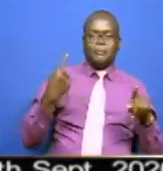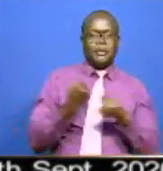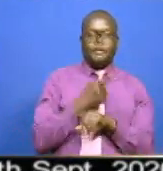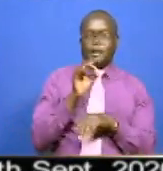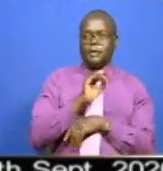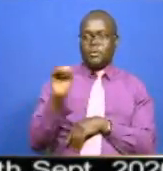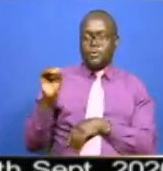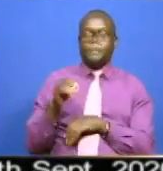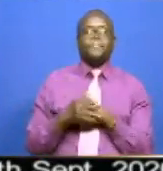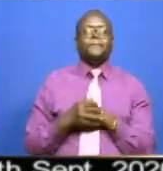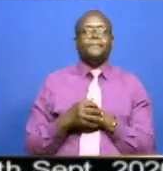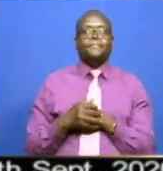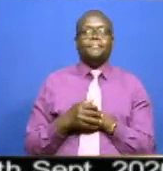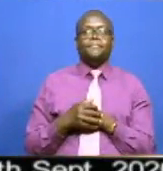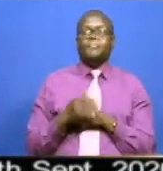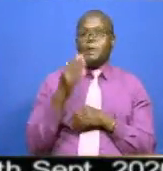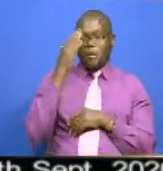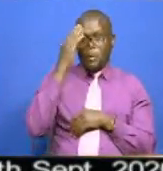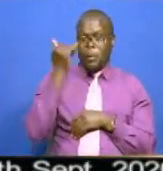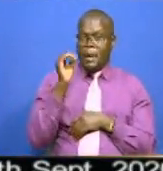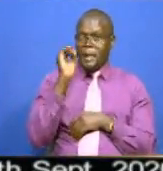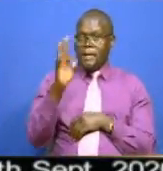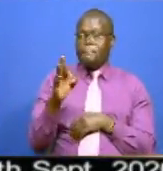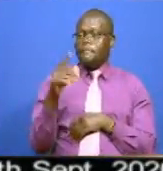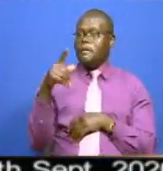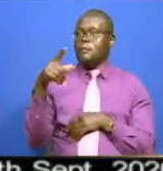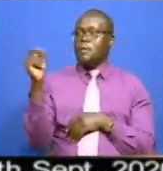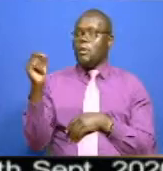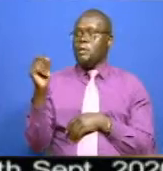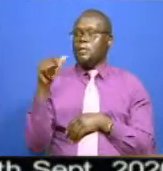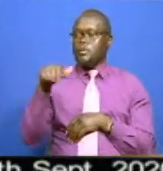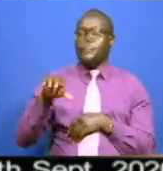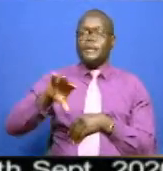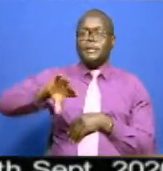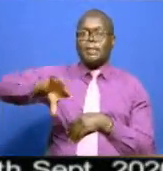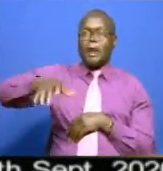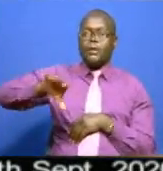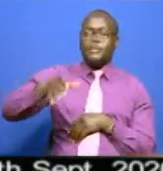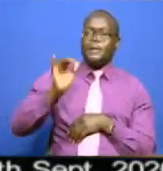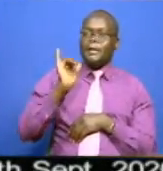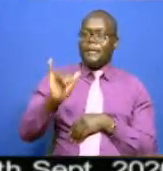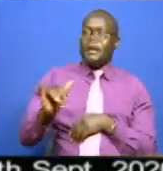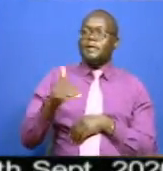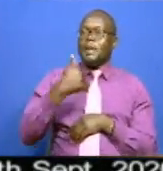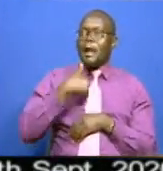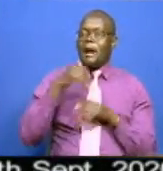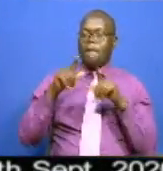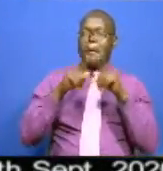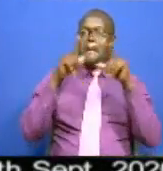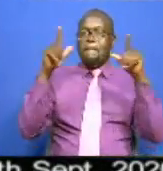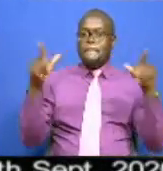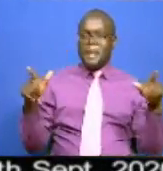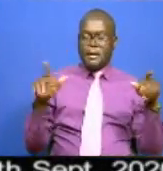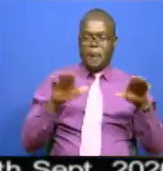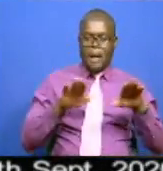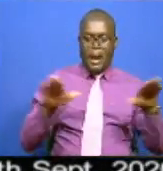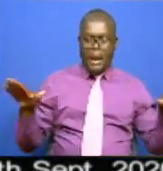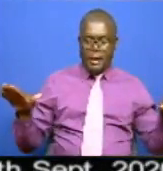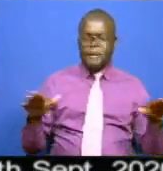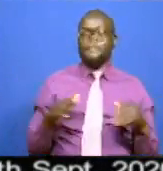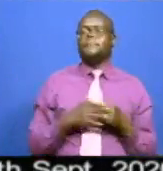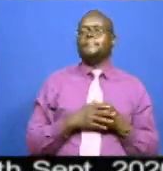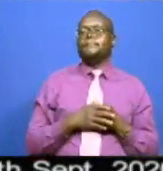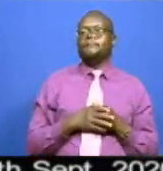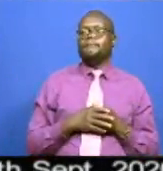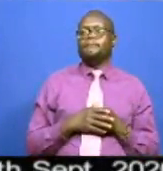landmass and population. Because if you go to these counties that are expansive, you will realize, Honorable Speaker,